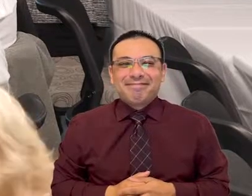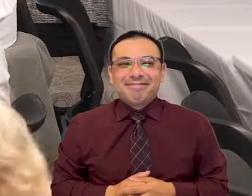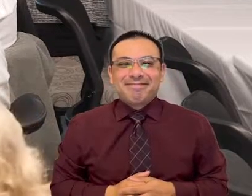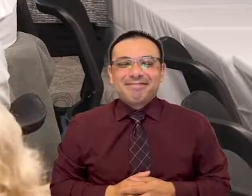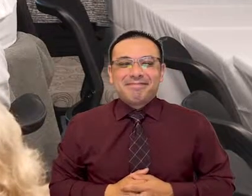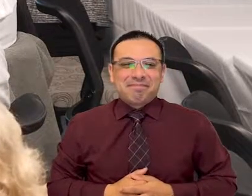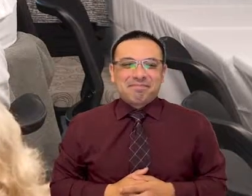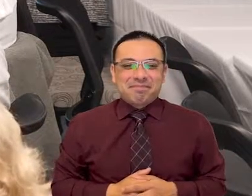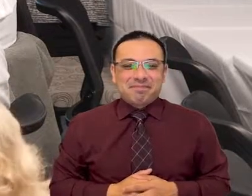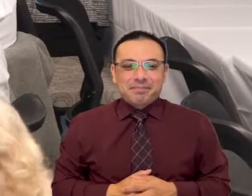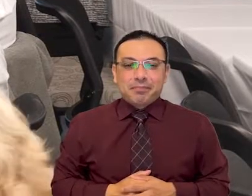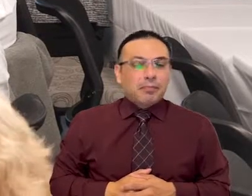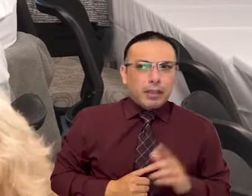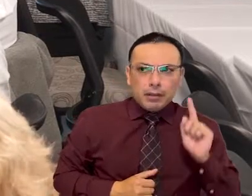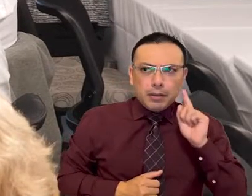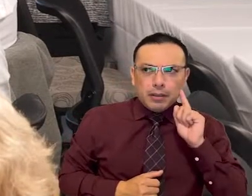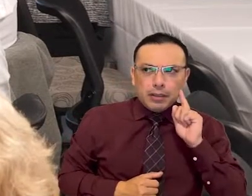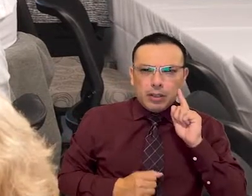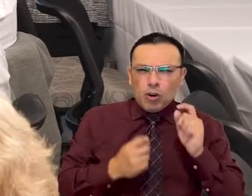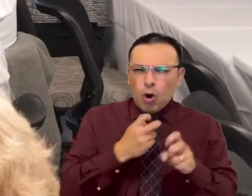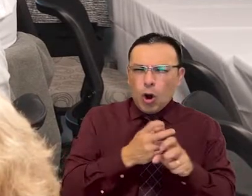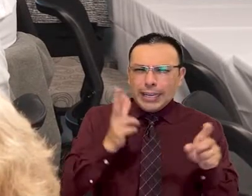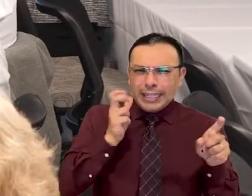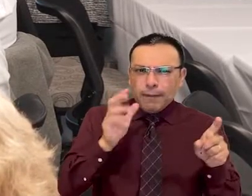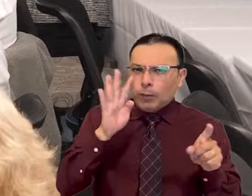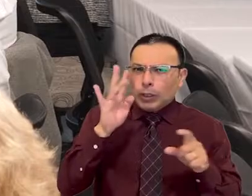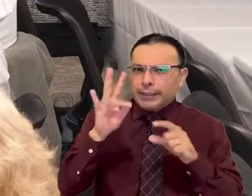Guard, 27 years before I